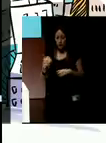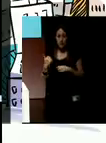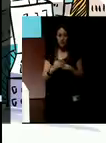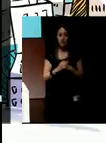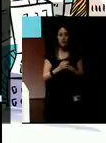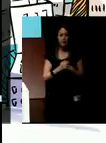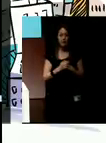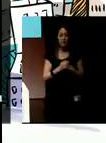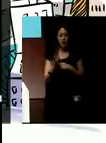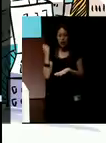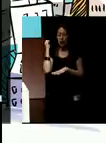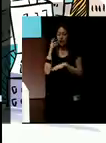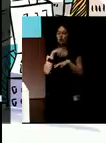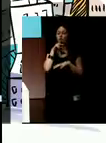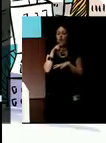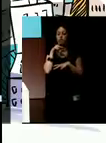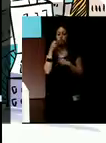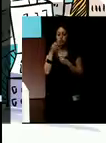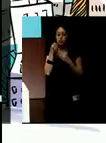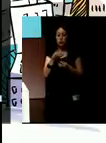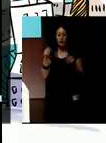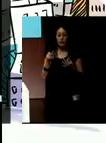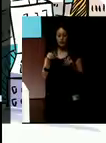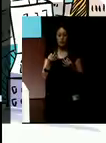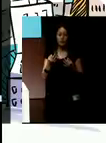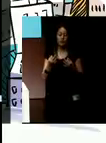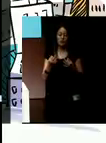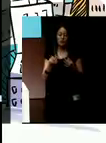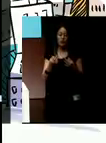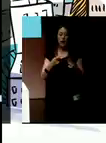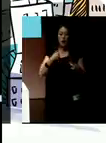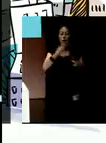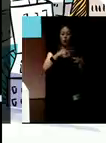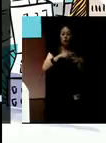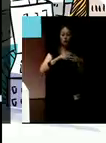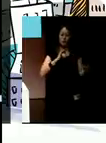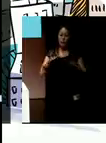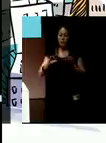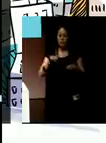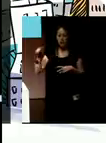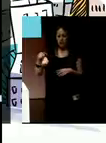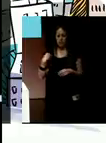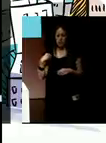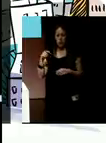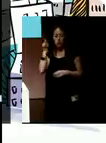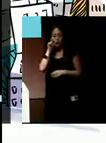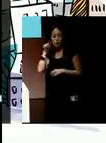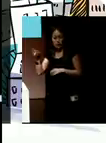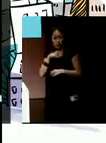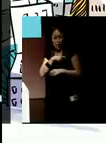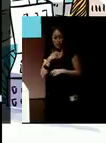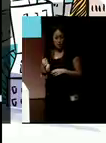for accessible tourism. You have the floor, Christa. Thank you. Does it work? It's okay. It's okay.